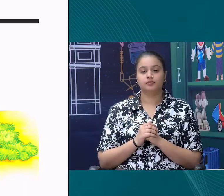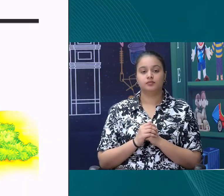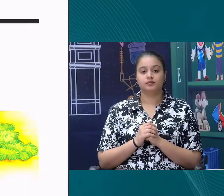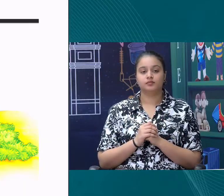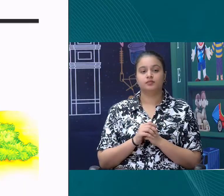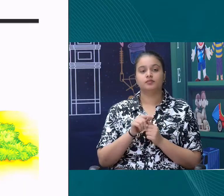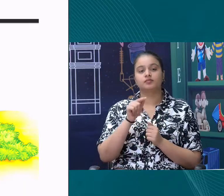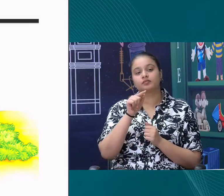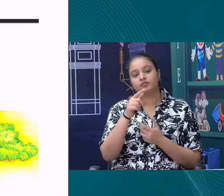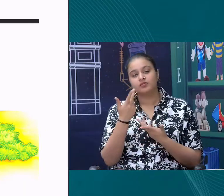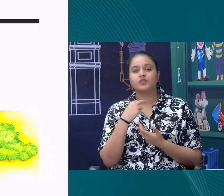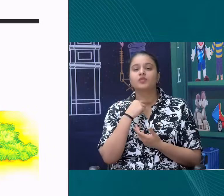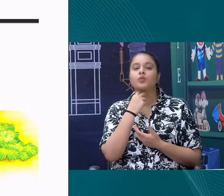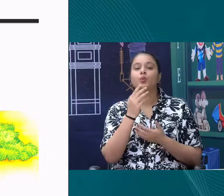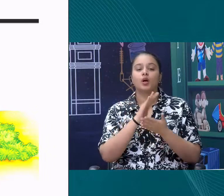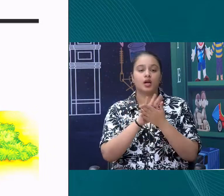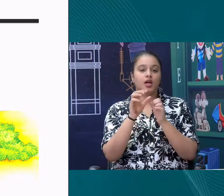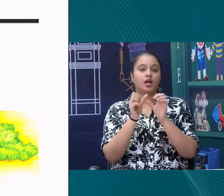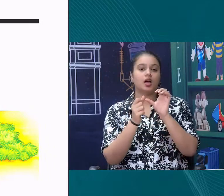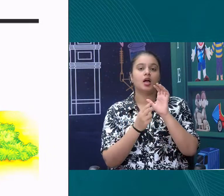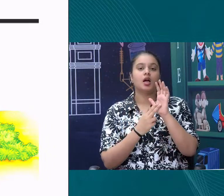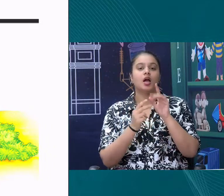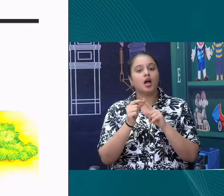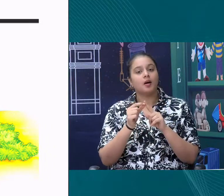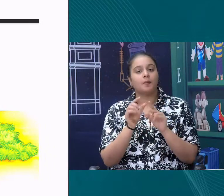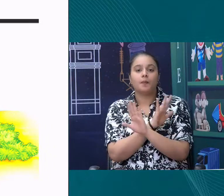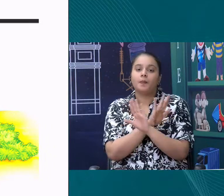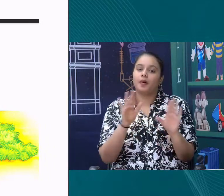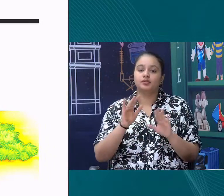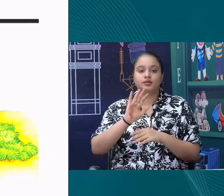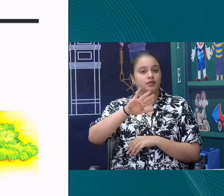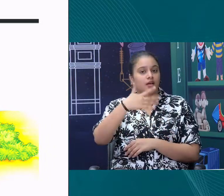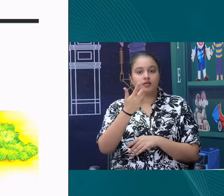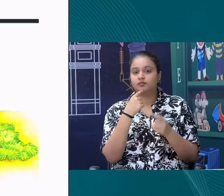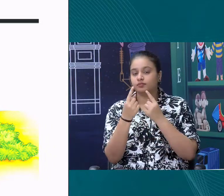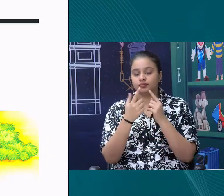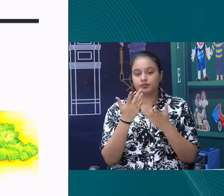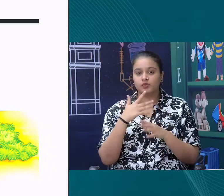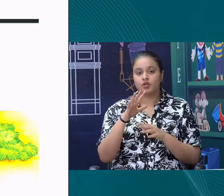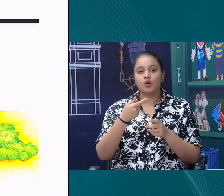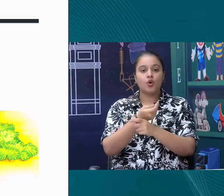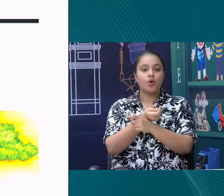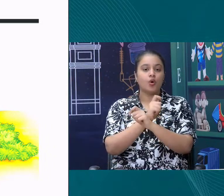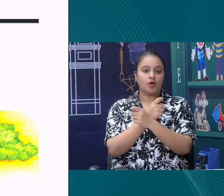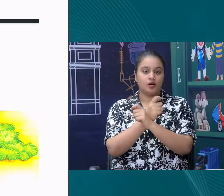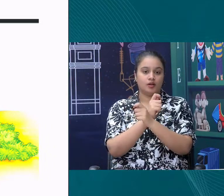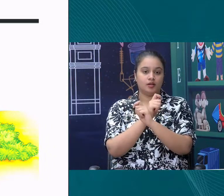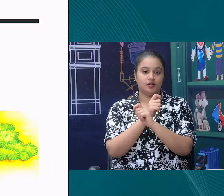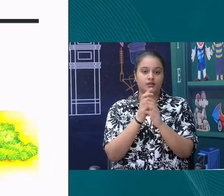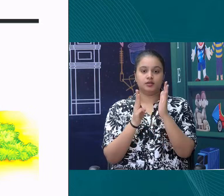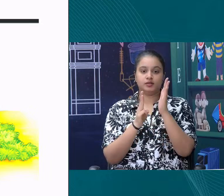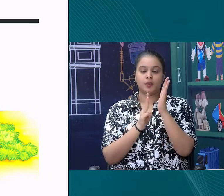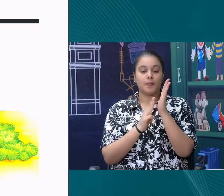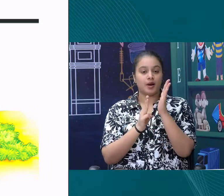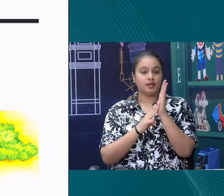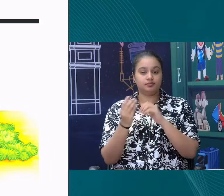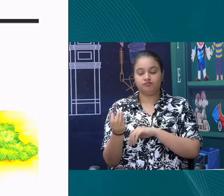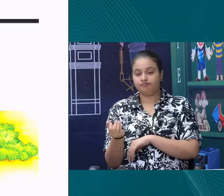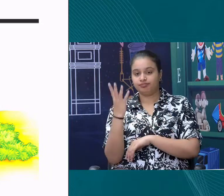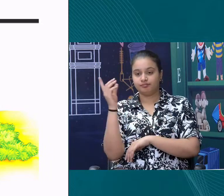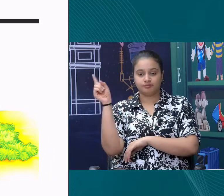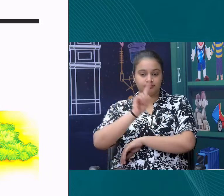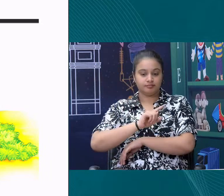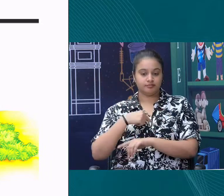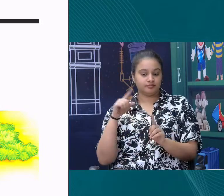he would just say hump and no more. Presently, the horse came to him on Monday morning with a saddle on his back and